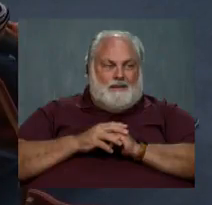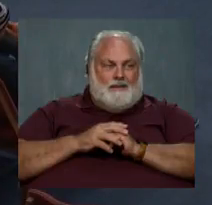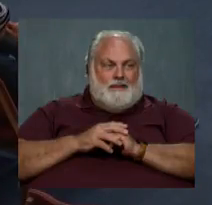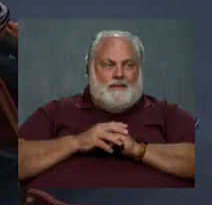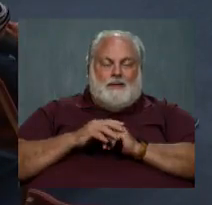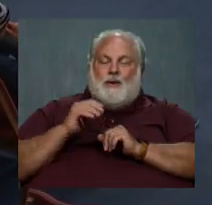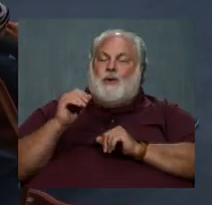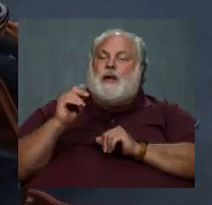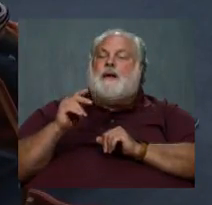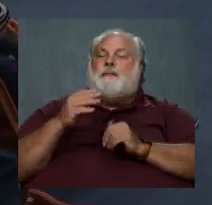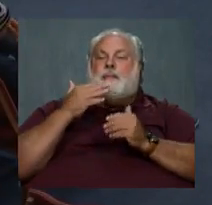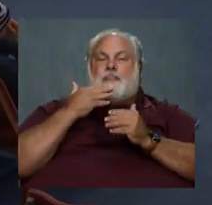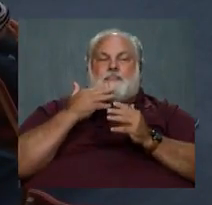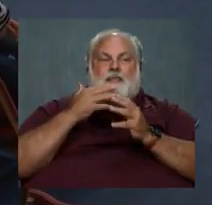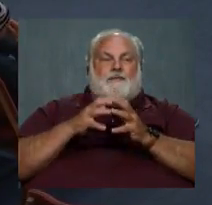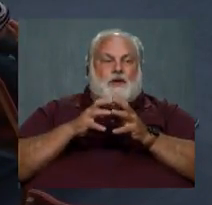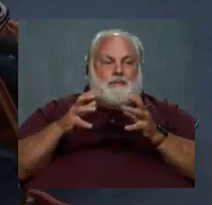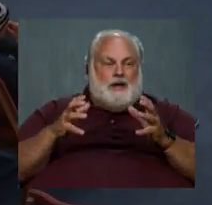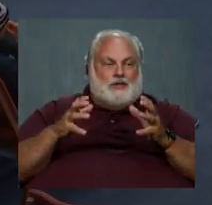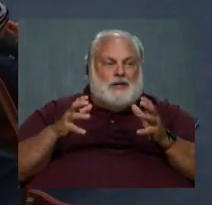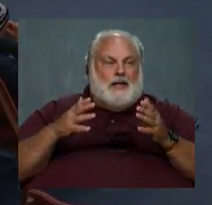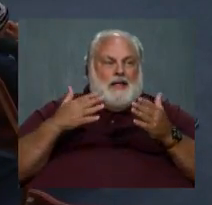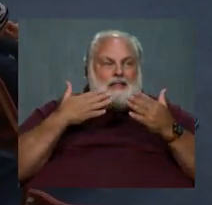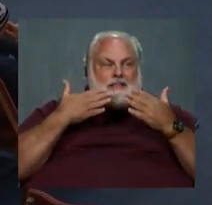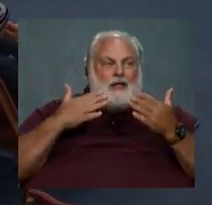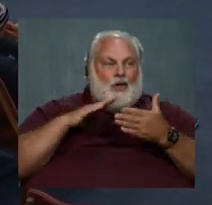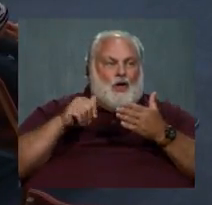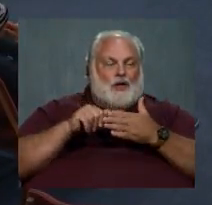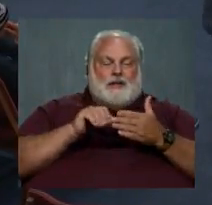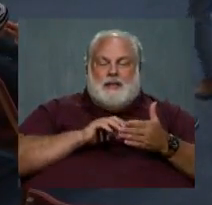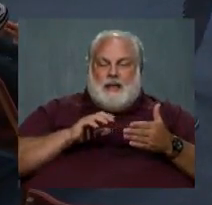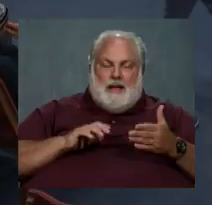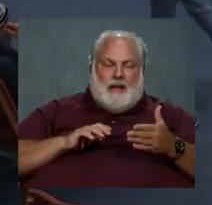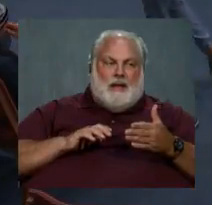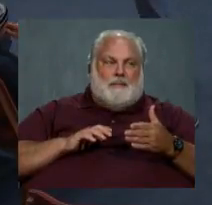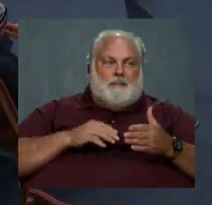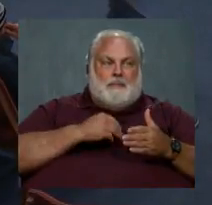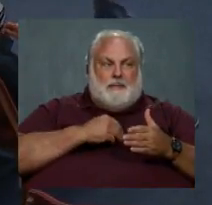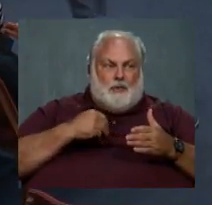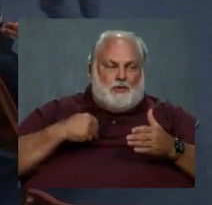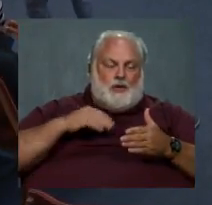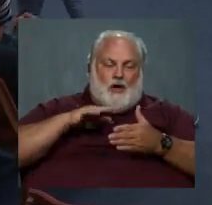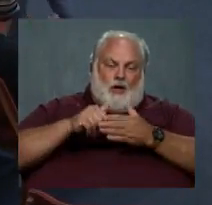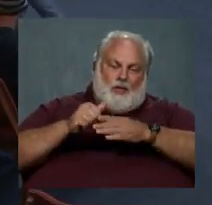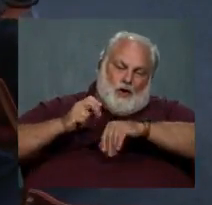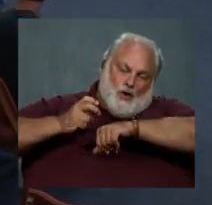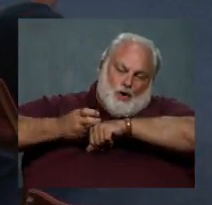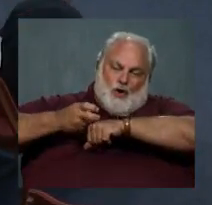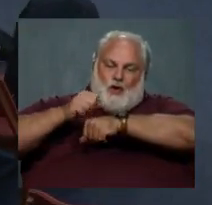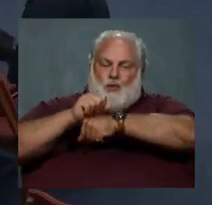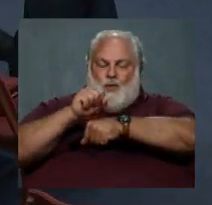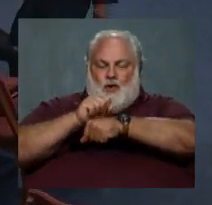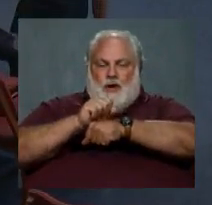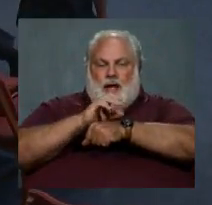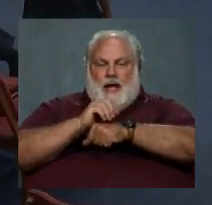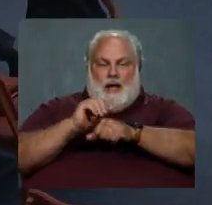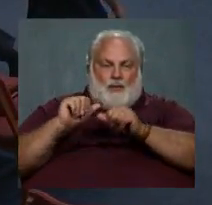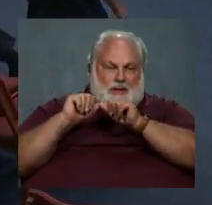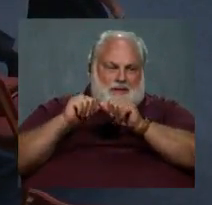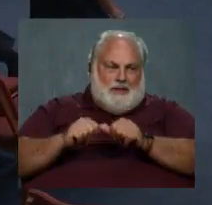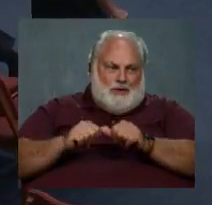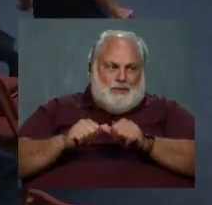Okay, thank you very much, Jordan. And thank you all to the committee members for all the hard work you put in and the hard work that's going to